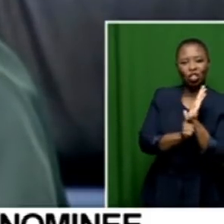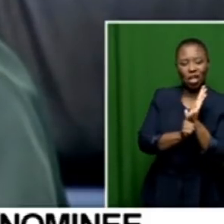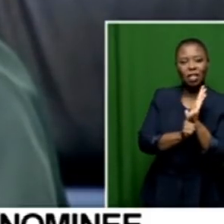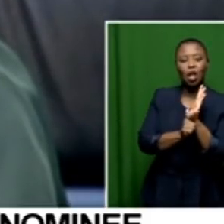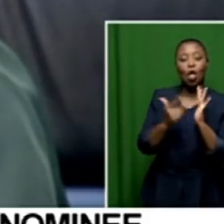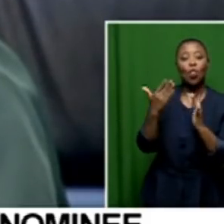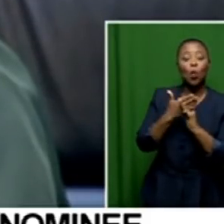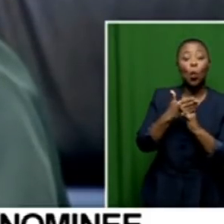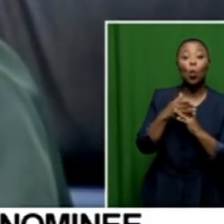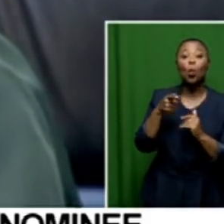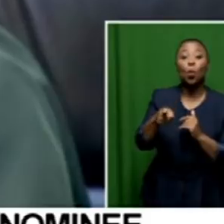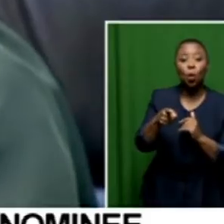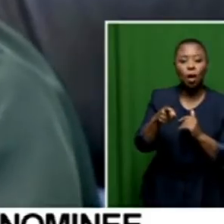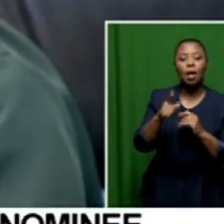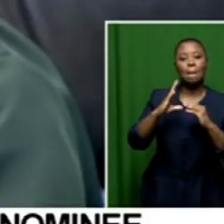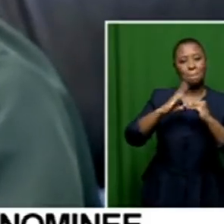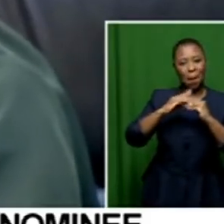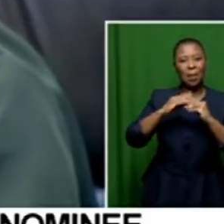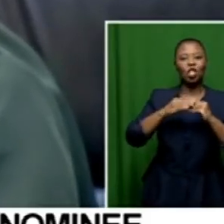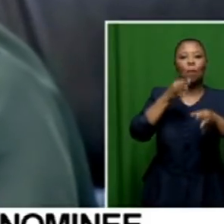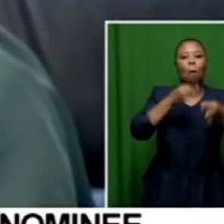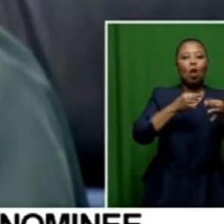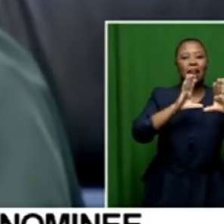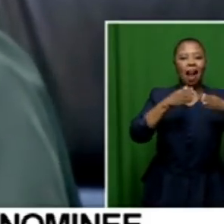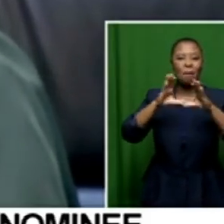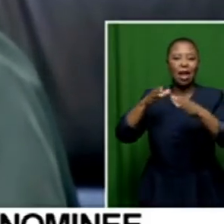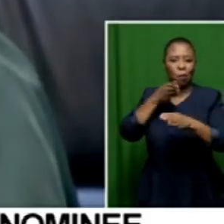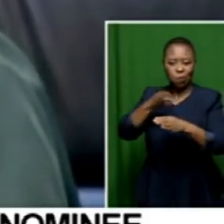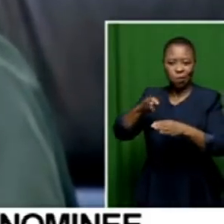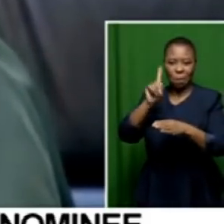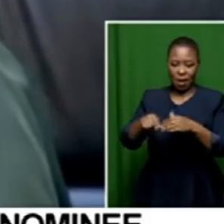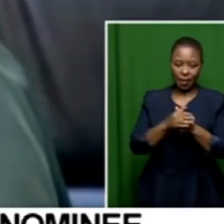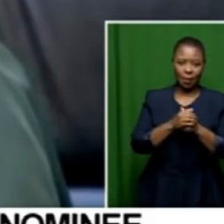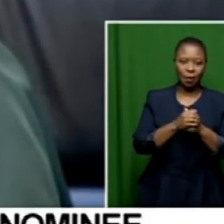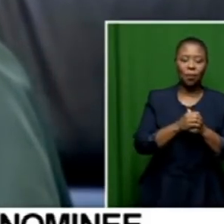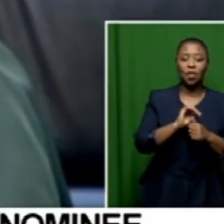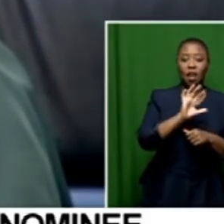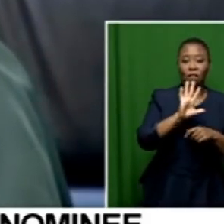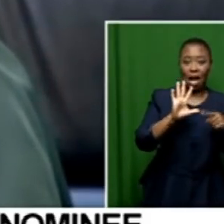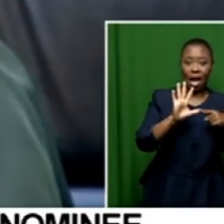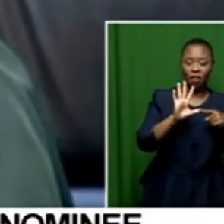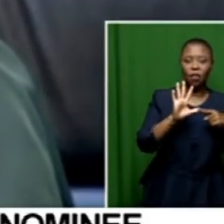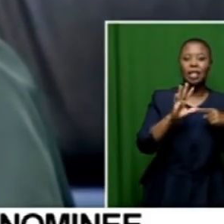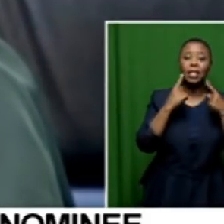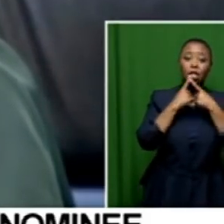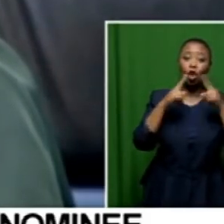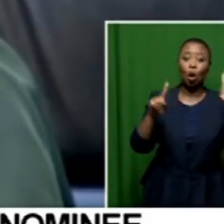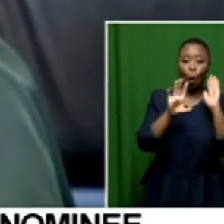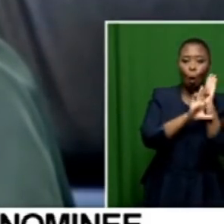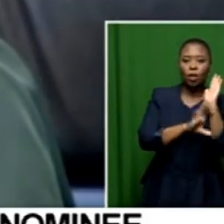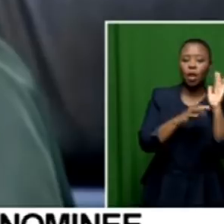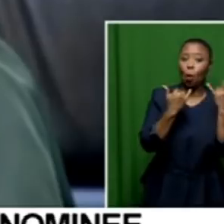through their membership of political parties. 5. The declaration of unconstitutionality